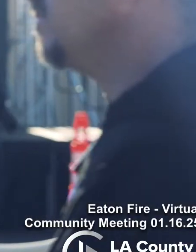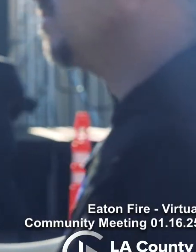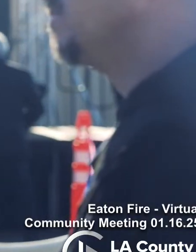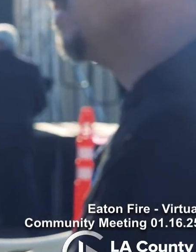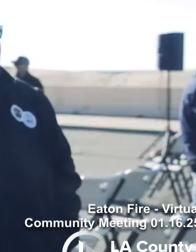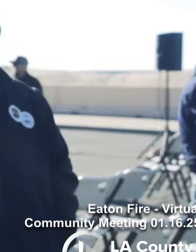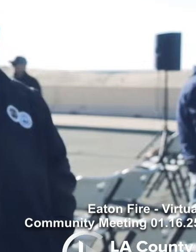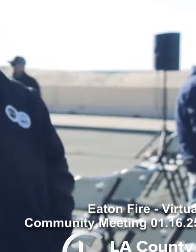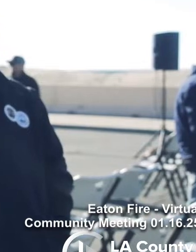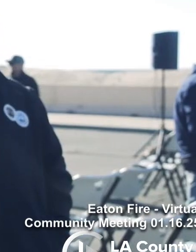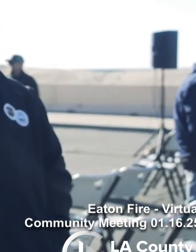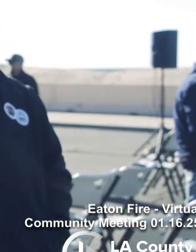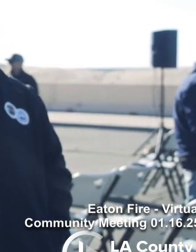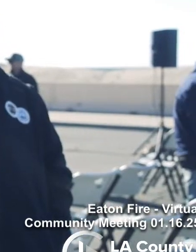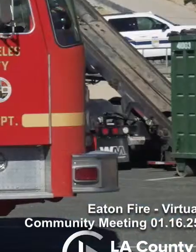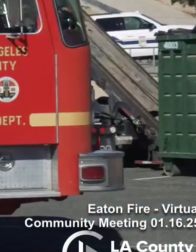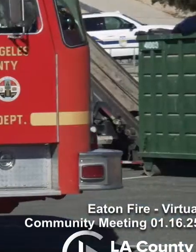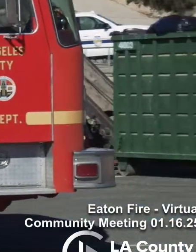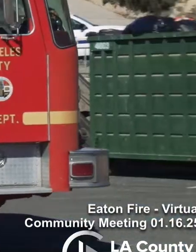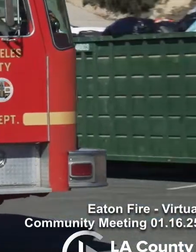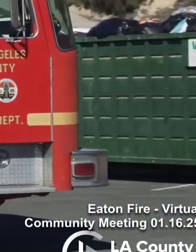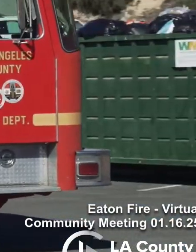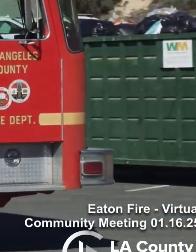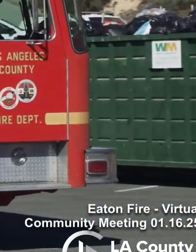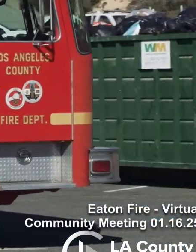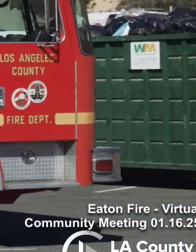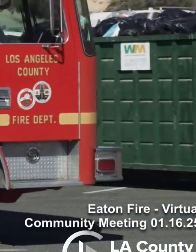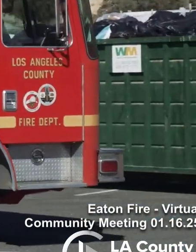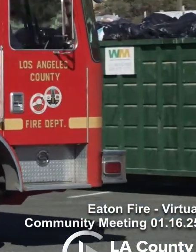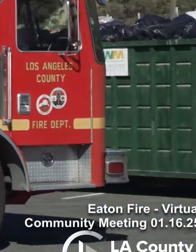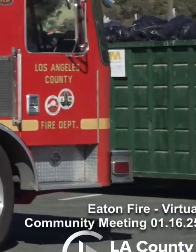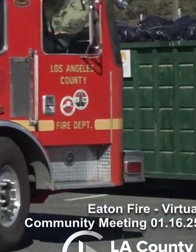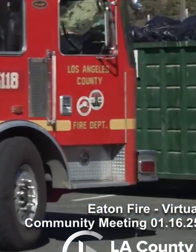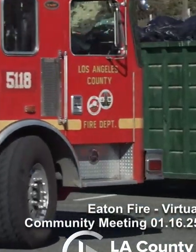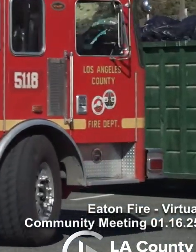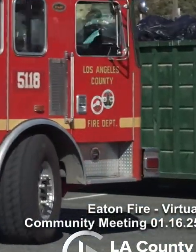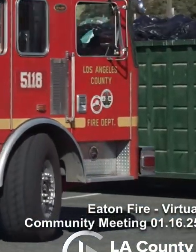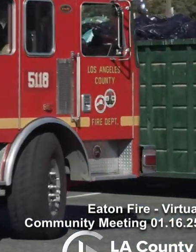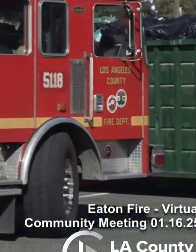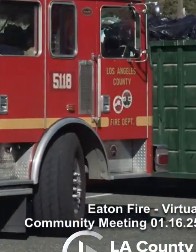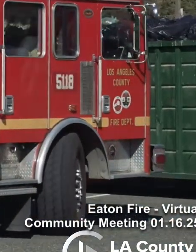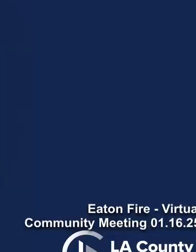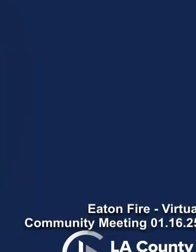a huge outpouring of help and support from all the county agencies.